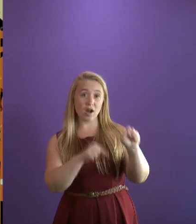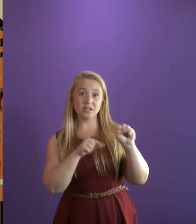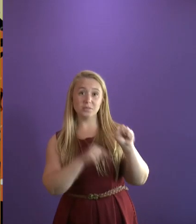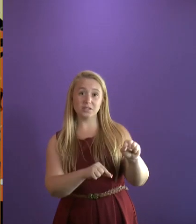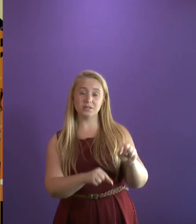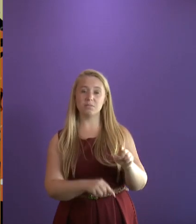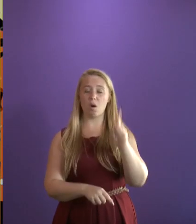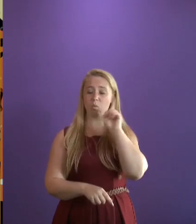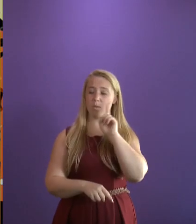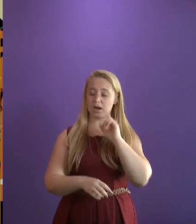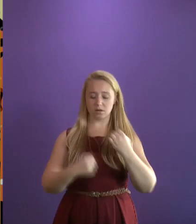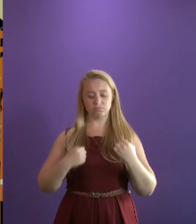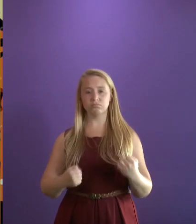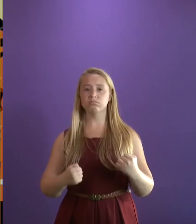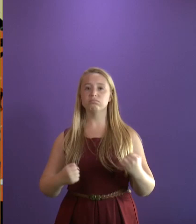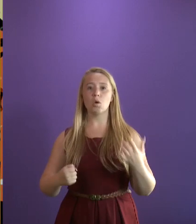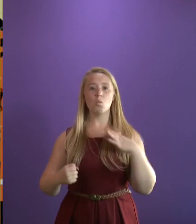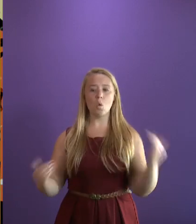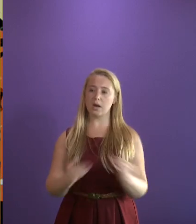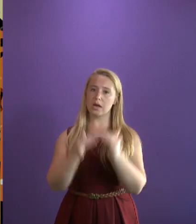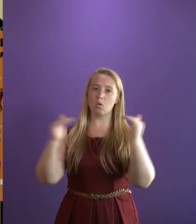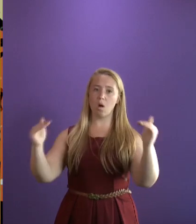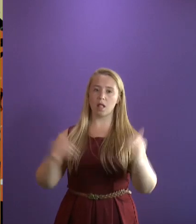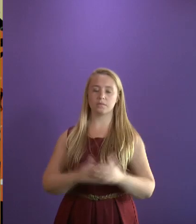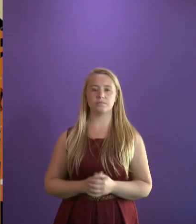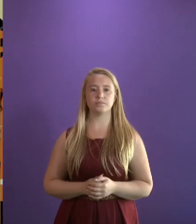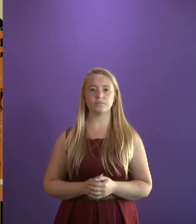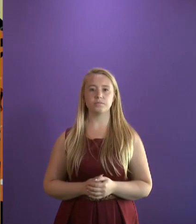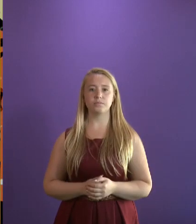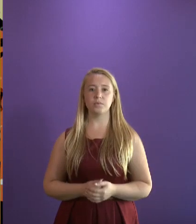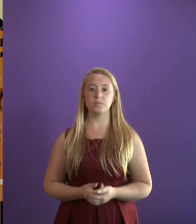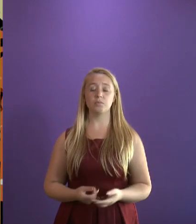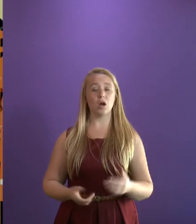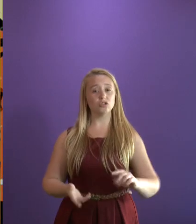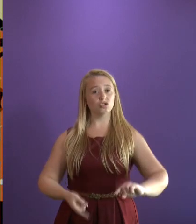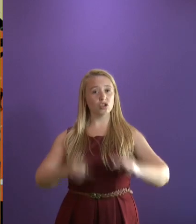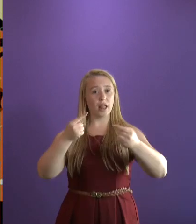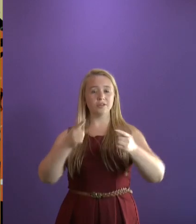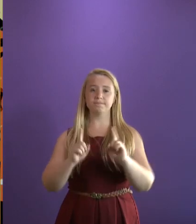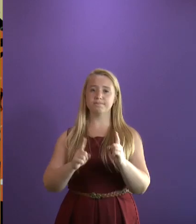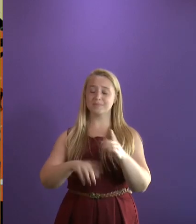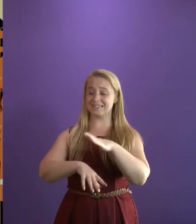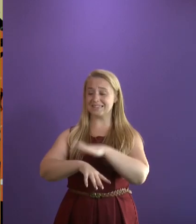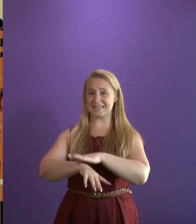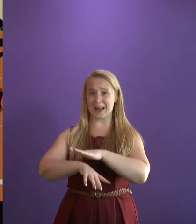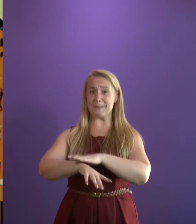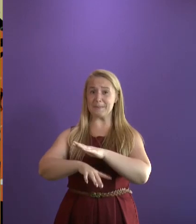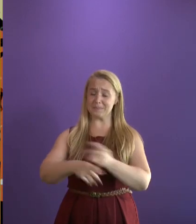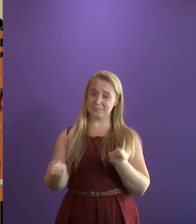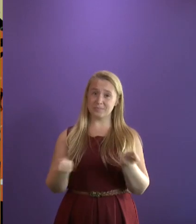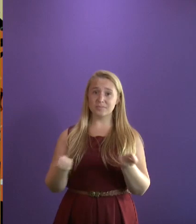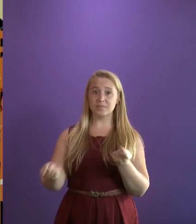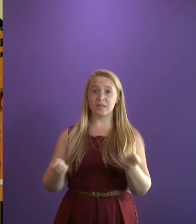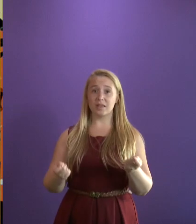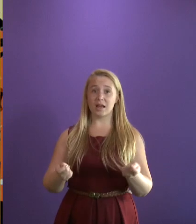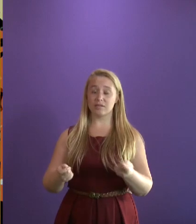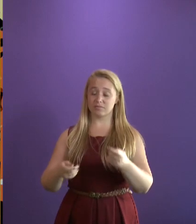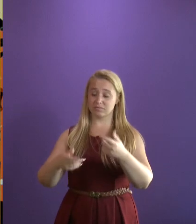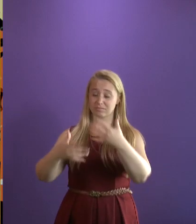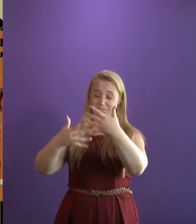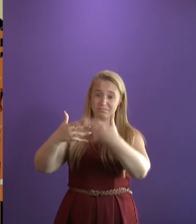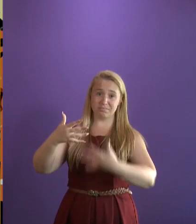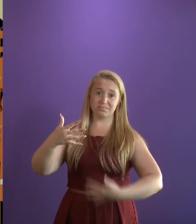making things equal. I suppose the other challenging thing is time management. It's really hard to fit everything in that you want to do, and you may be